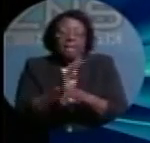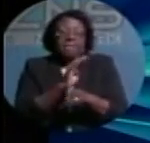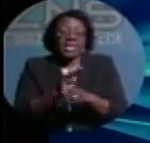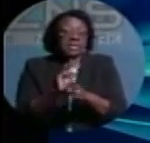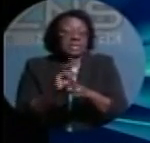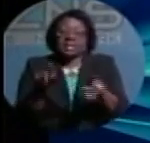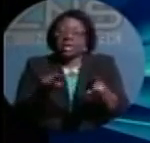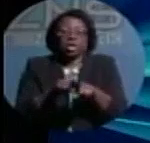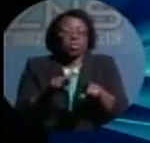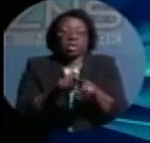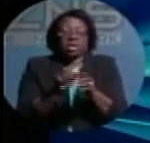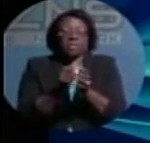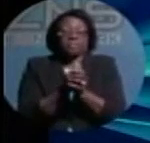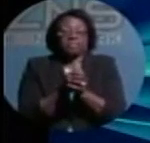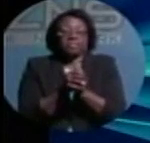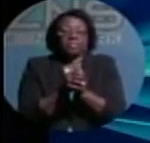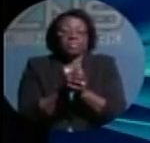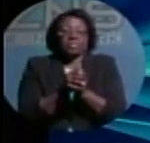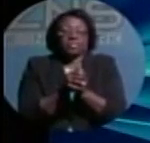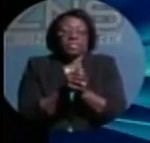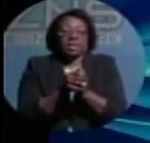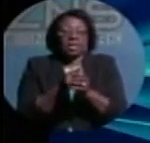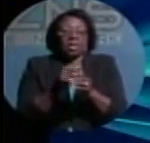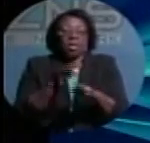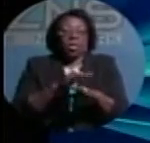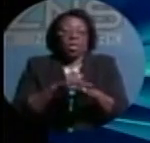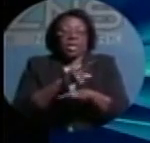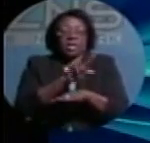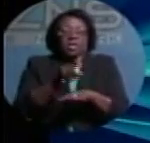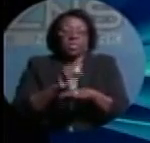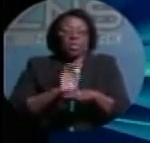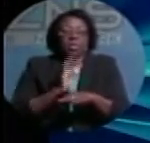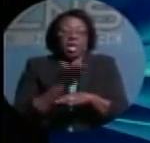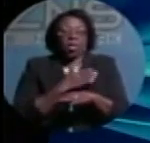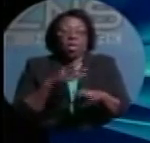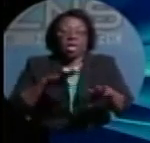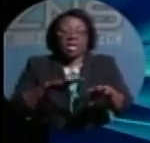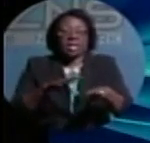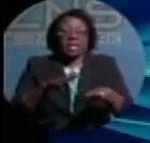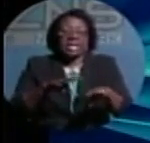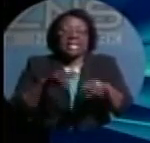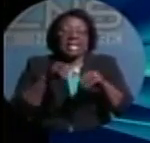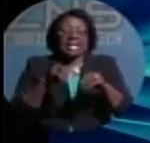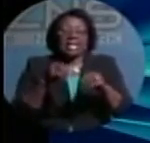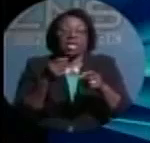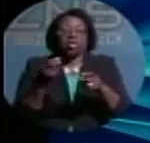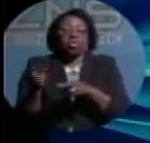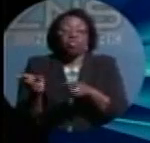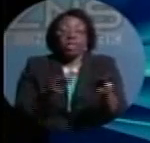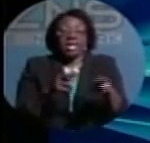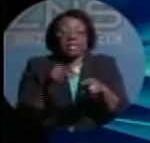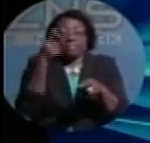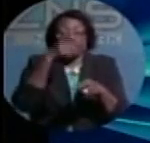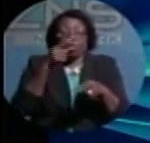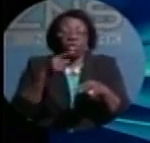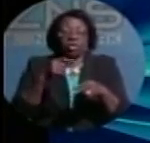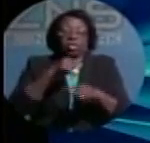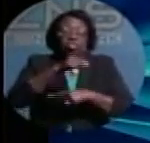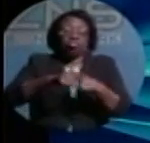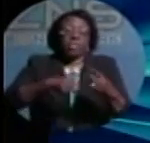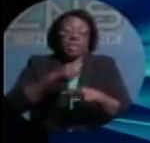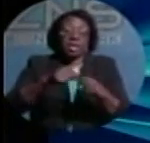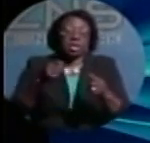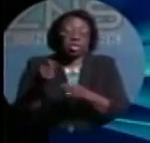mood of the residents of Exuma? So right here now in Exuma, we all geared up for the arrival of Tropical Storm